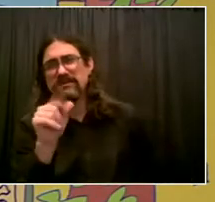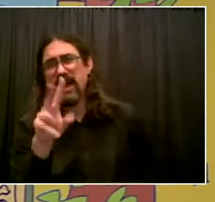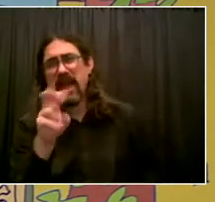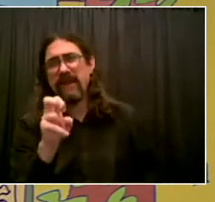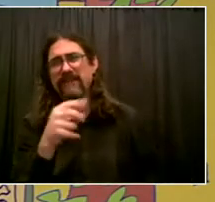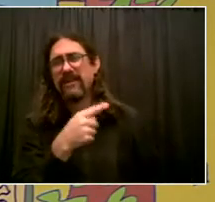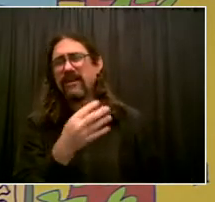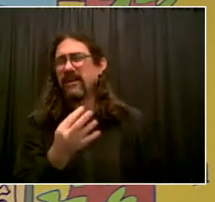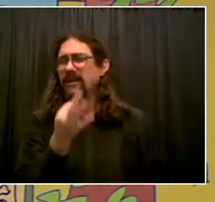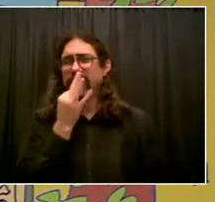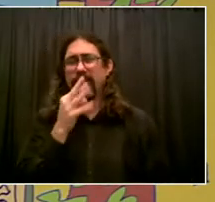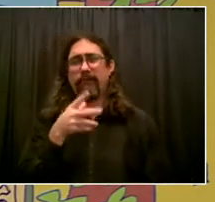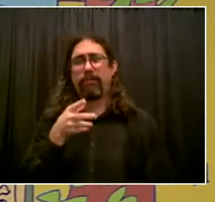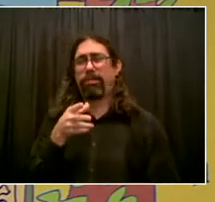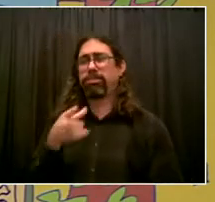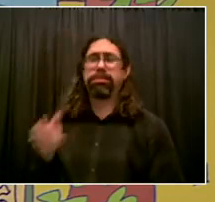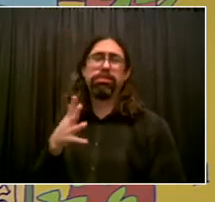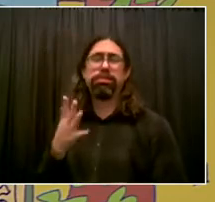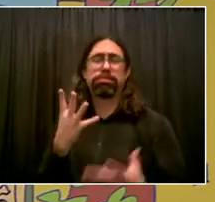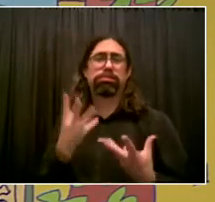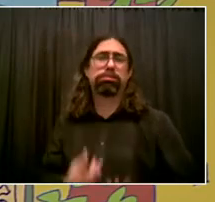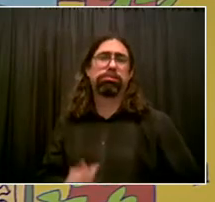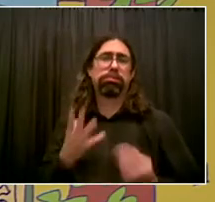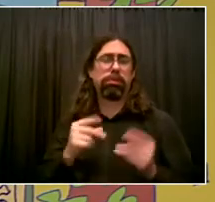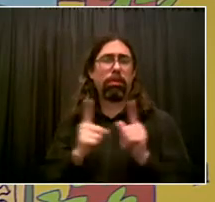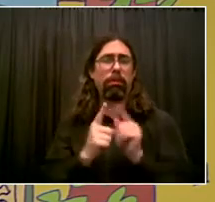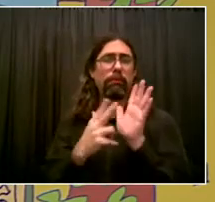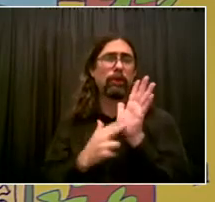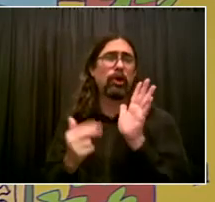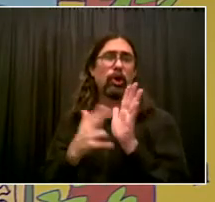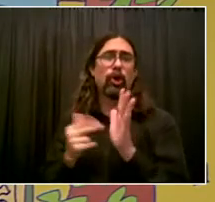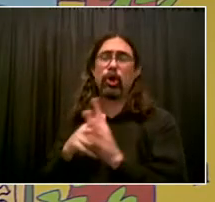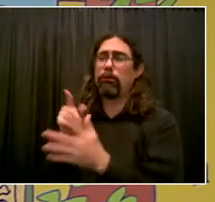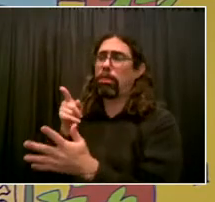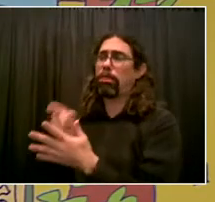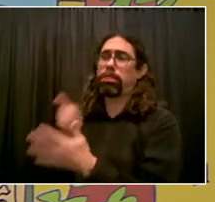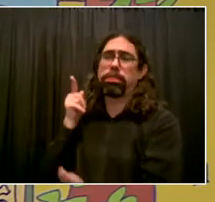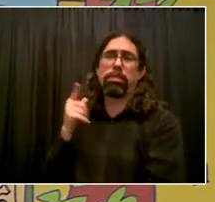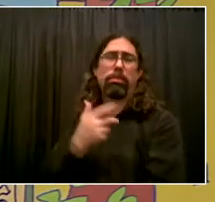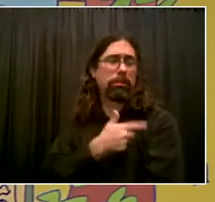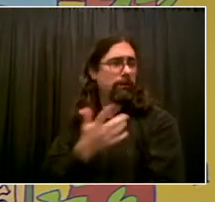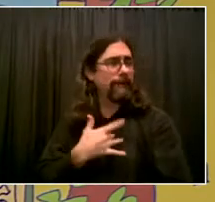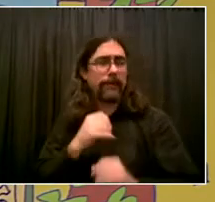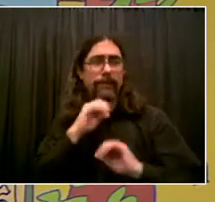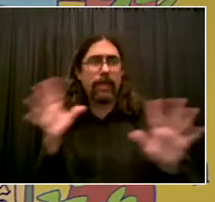if you can give me one sometime. Dave Choxy. That's a challenge. Yeah, there you go.